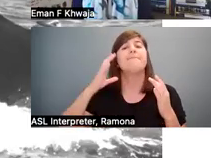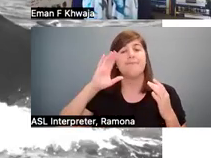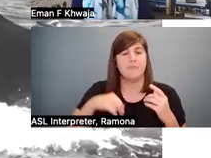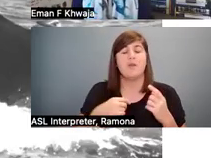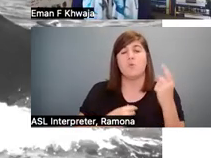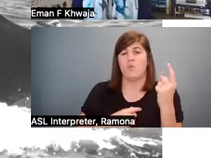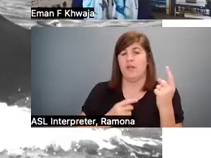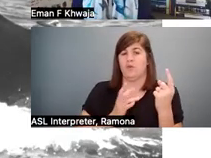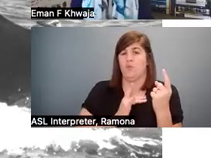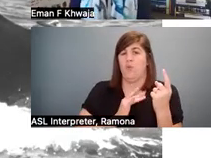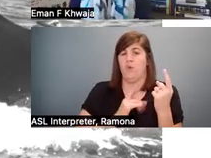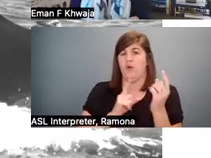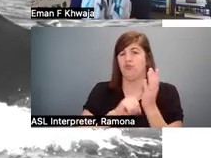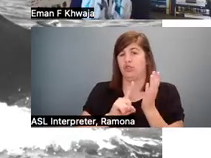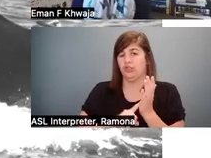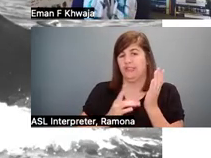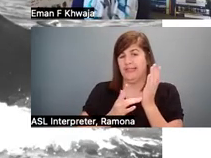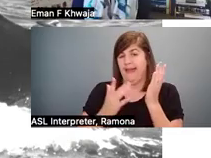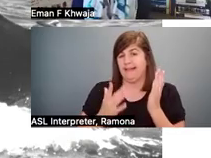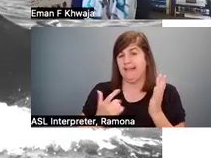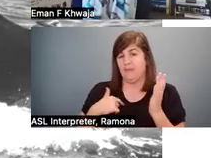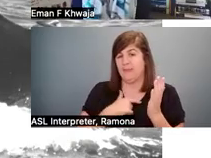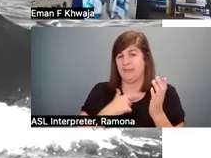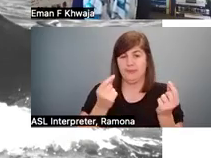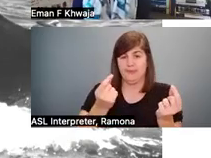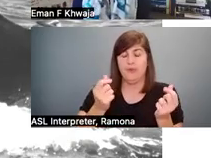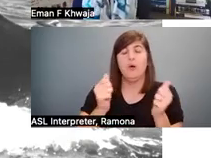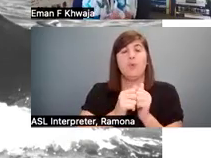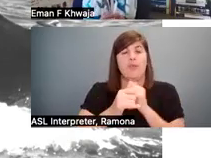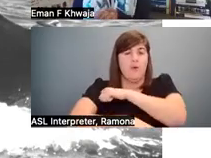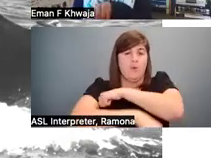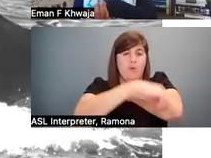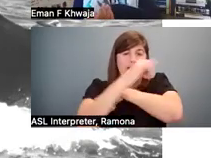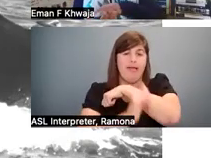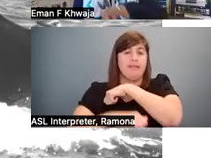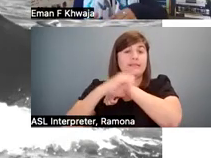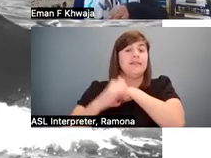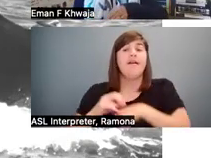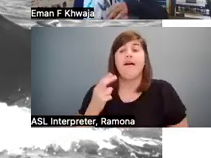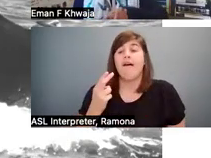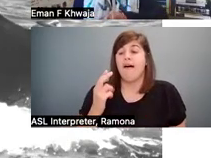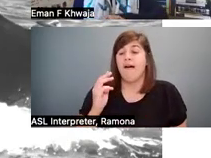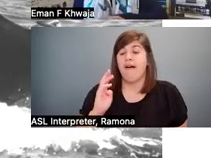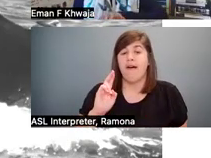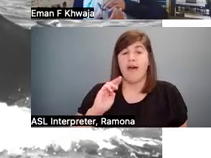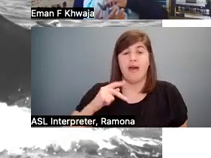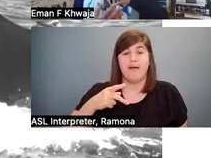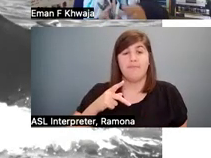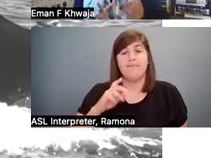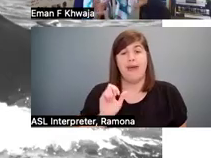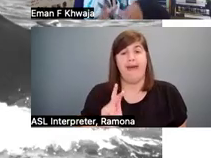one very cool research technique we get to do with whales. So with humpback whales, we can actually identify different